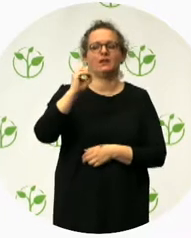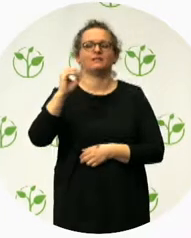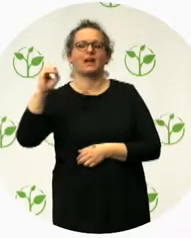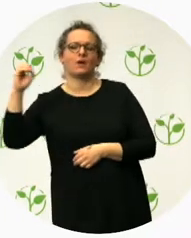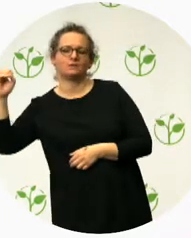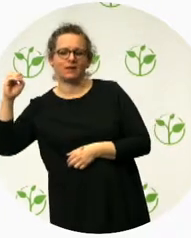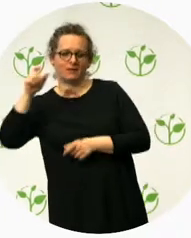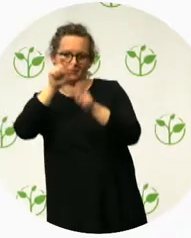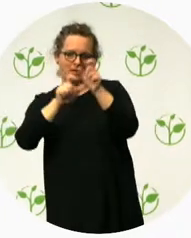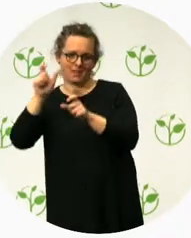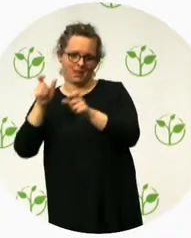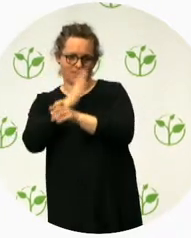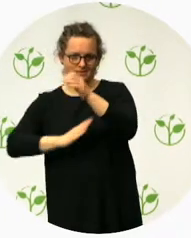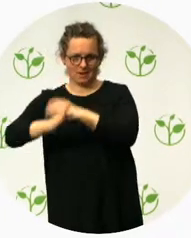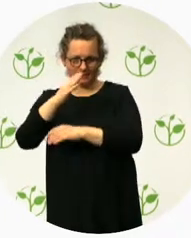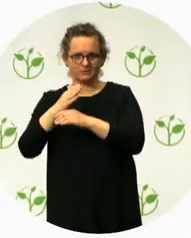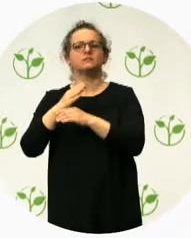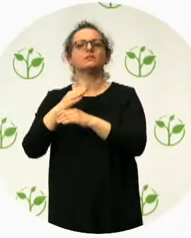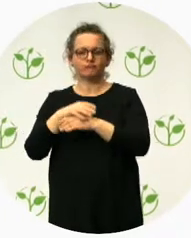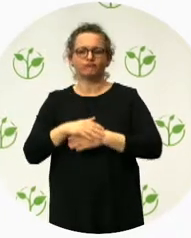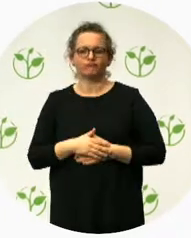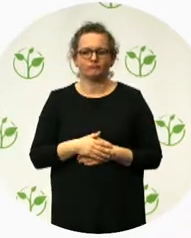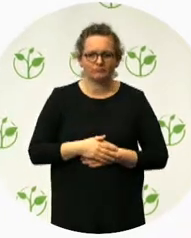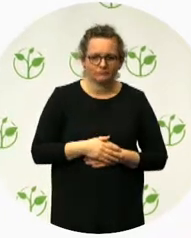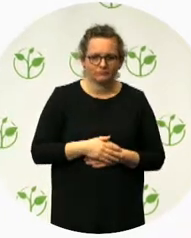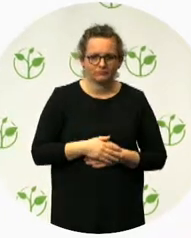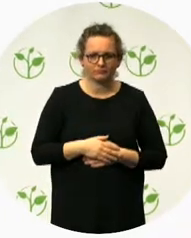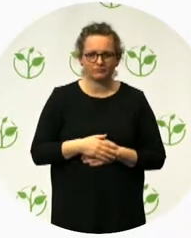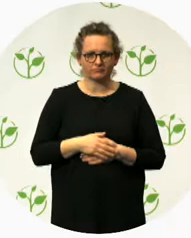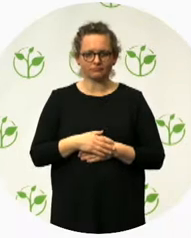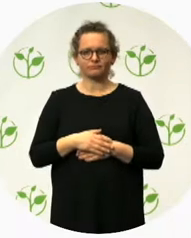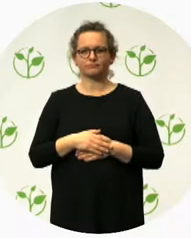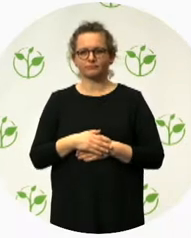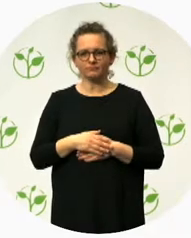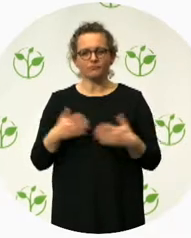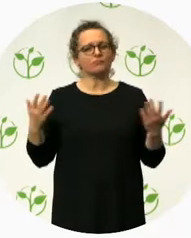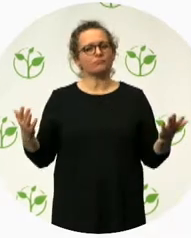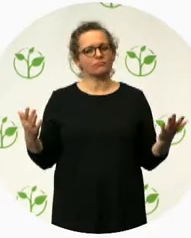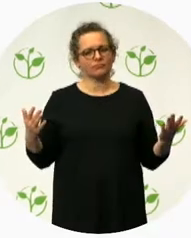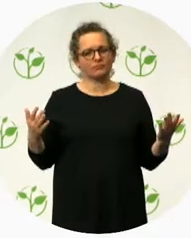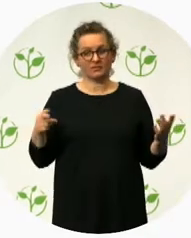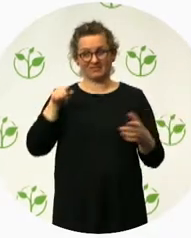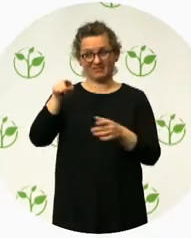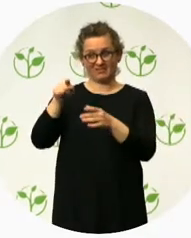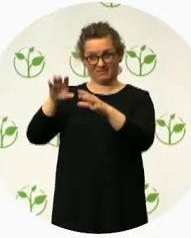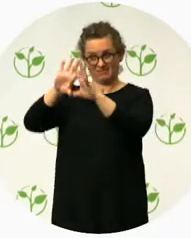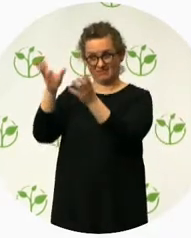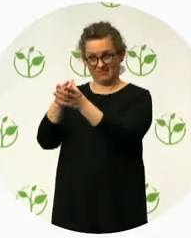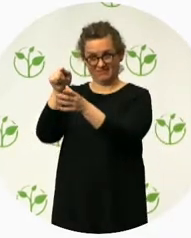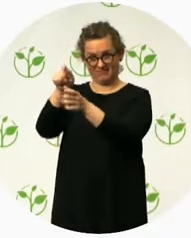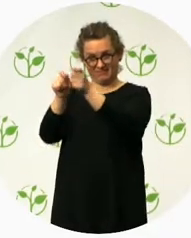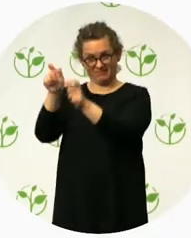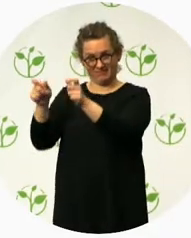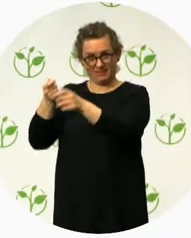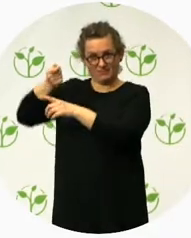€195 million from the federal budget, the European Social Fund, and the Compensatory Tax Fund were used to finance